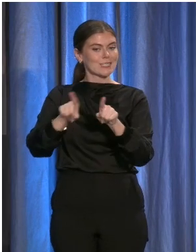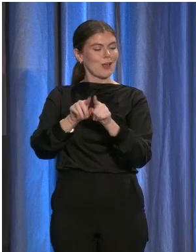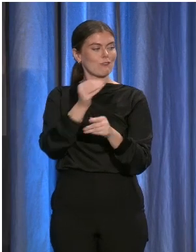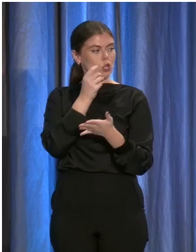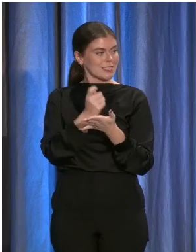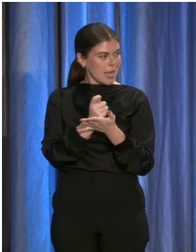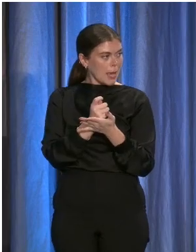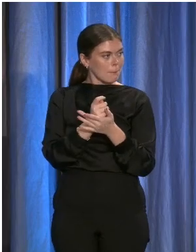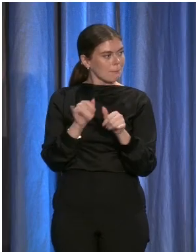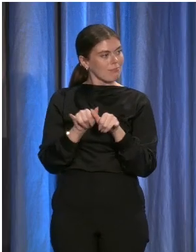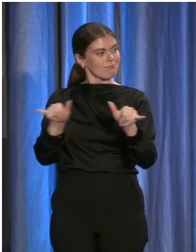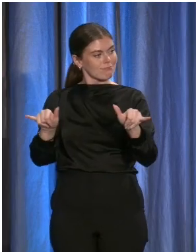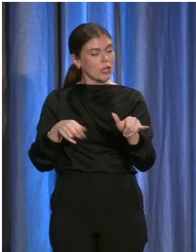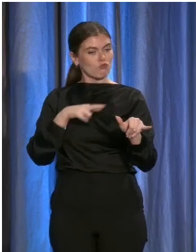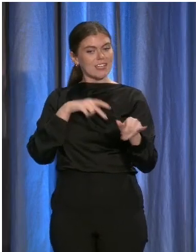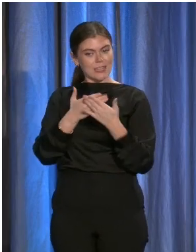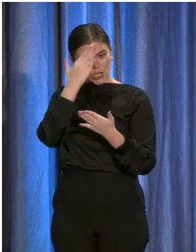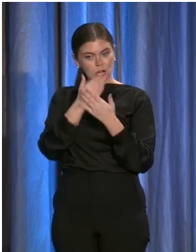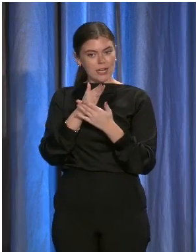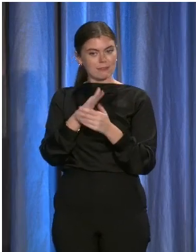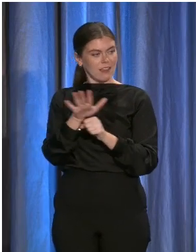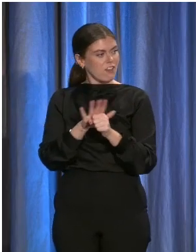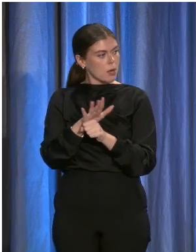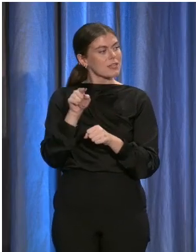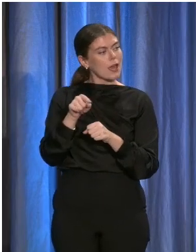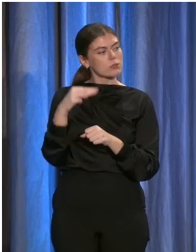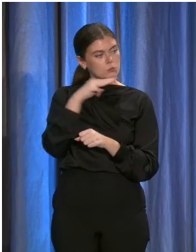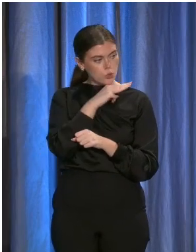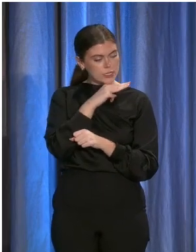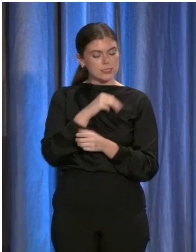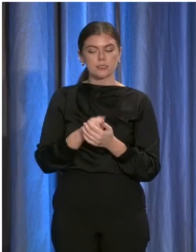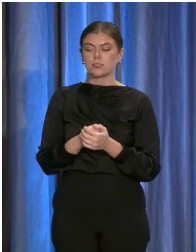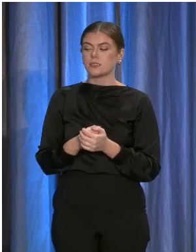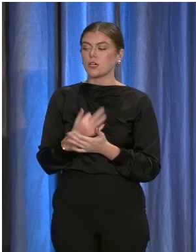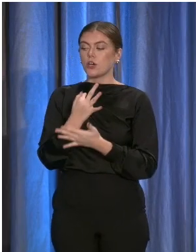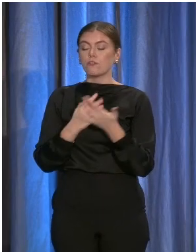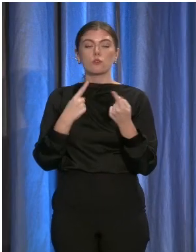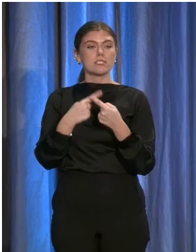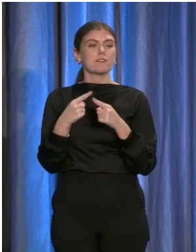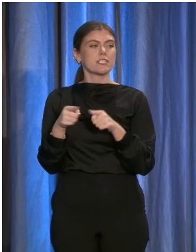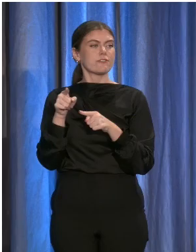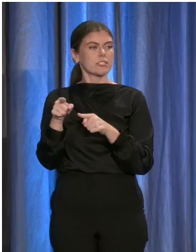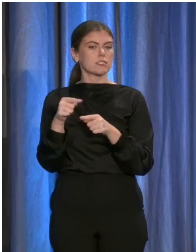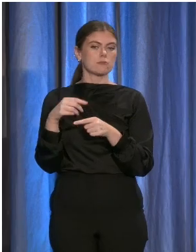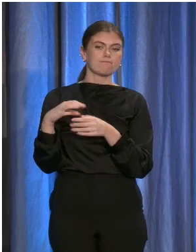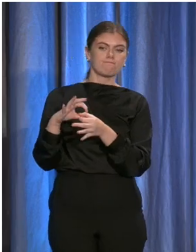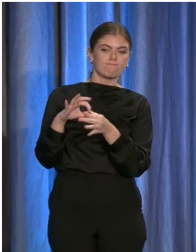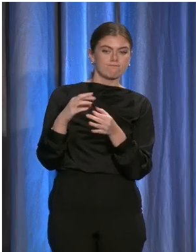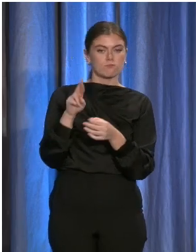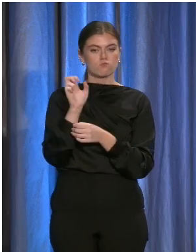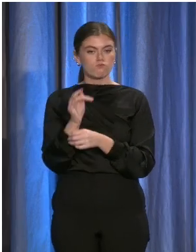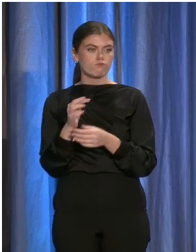lunchtime. The learning environment was important, so references to the classroom environment, resource